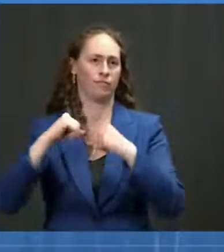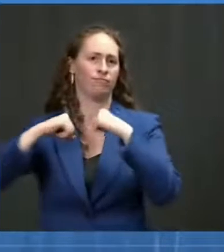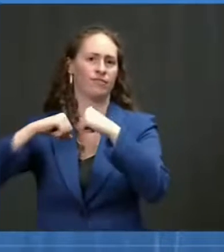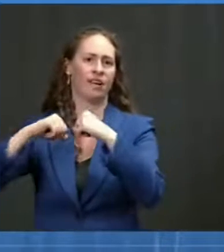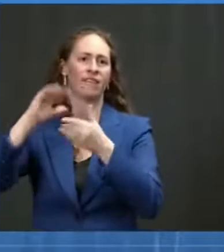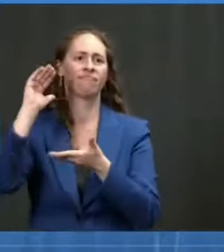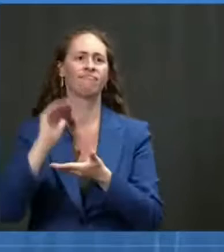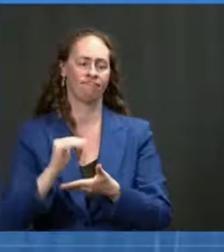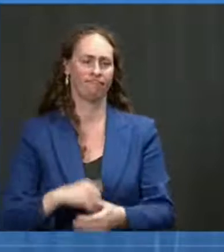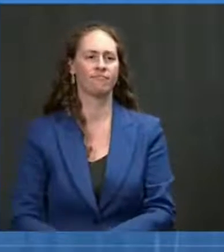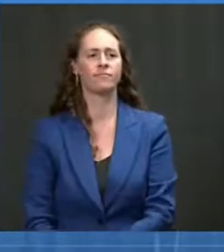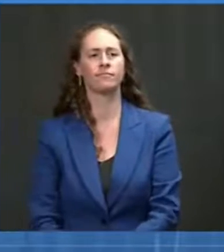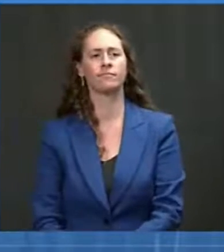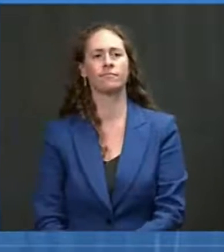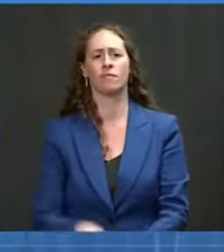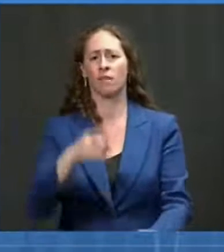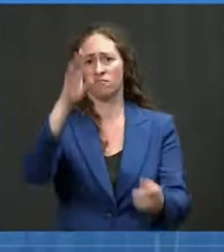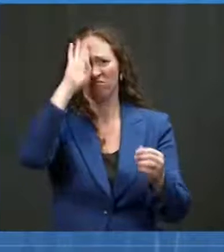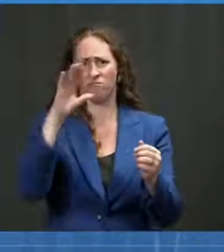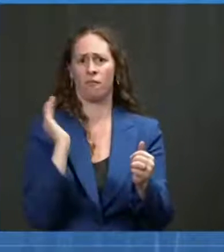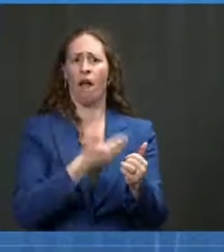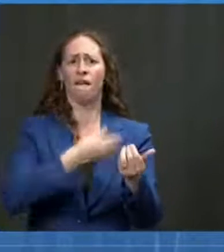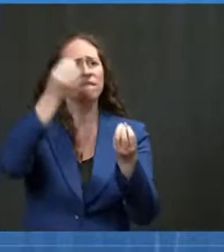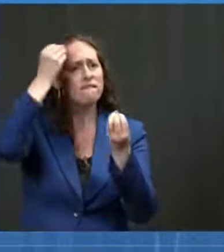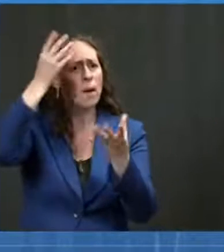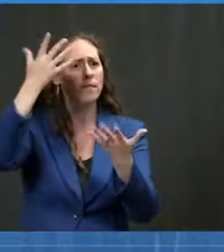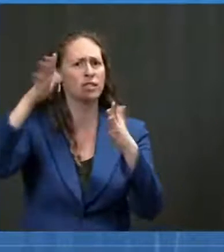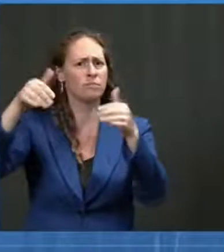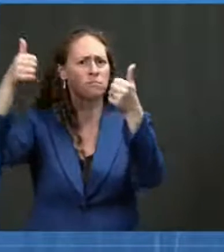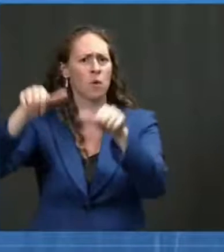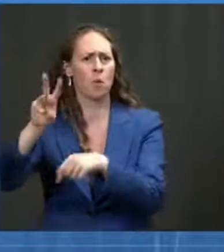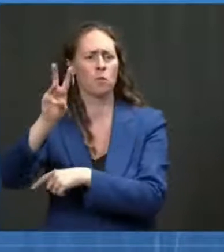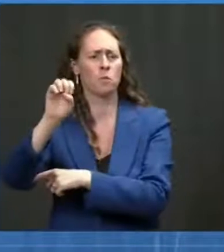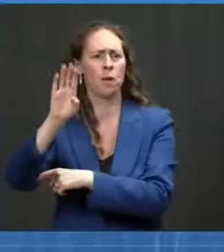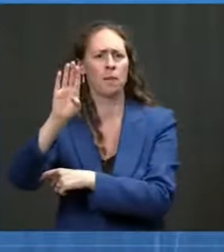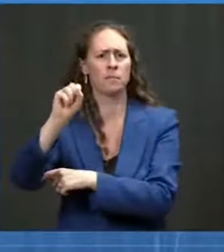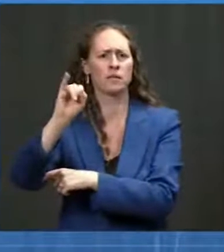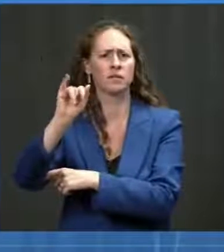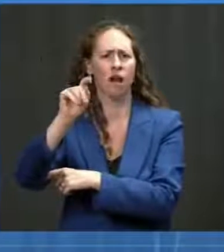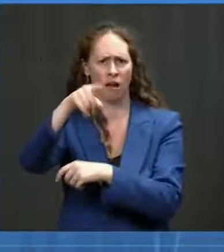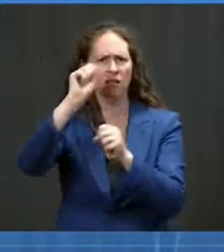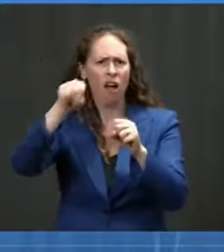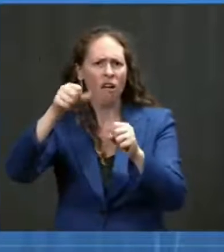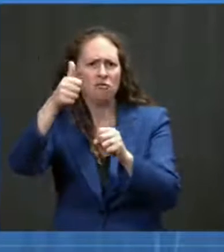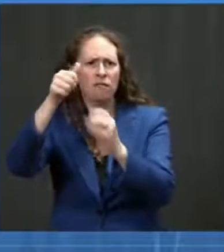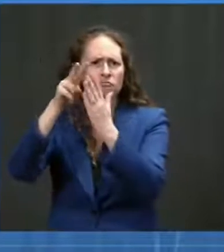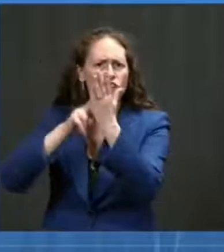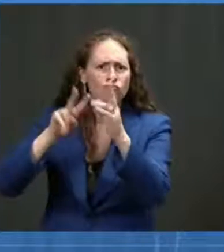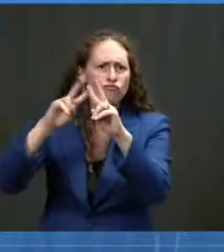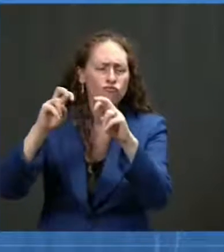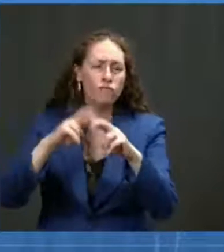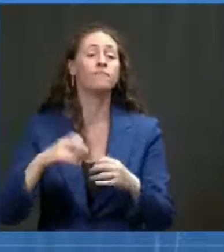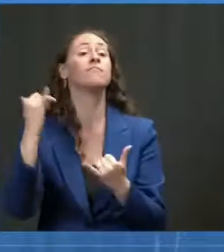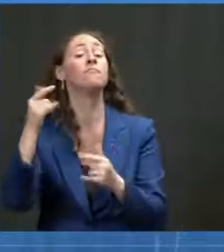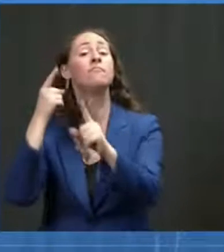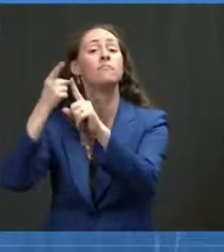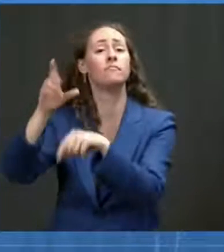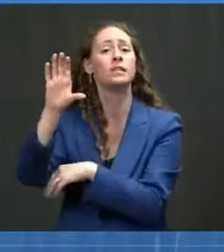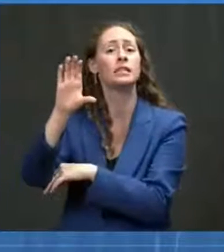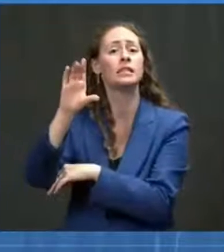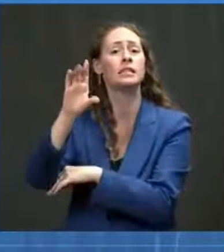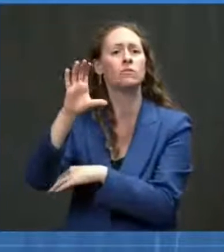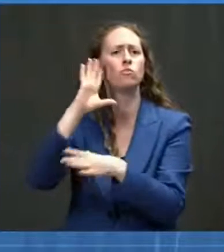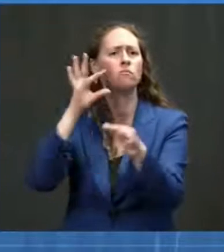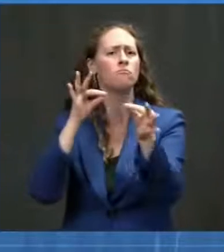server. Today, CDC will also publish data from our National Healthcare Safety Network, a nursing